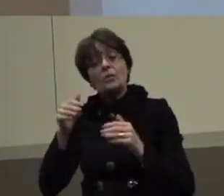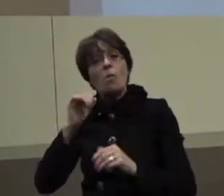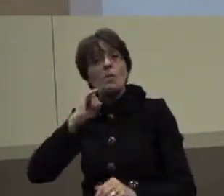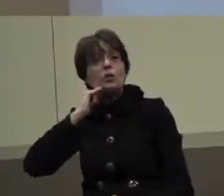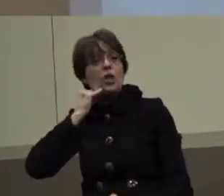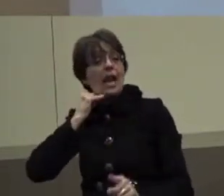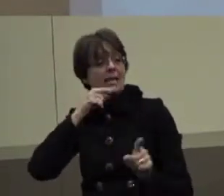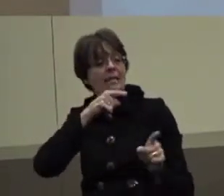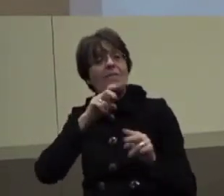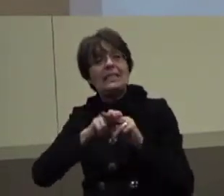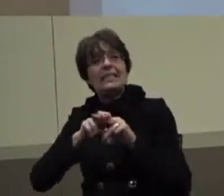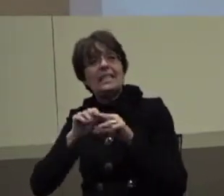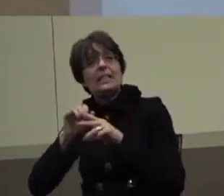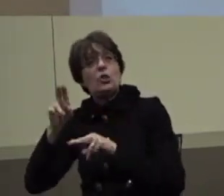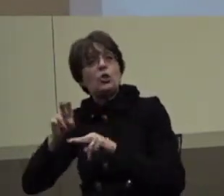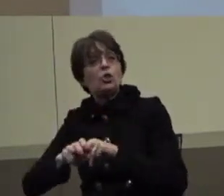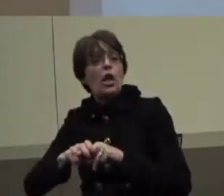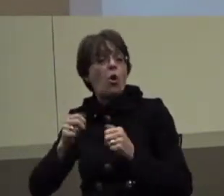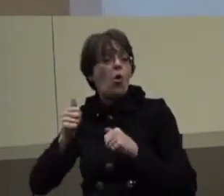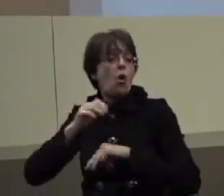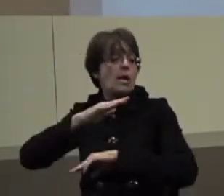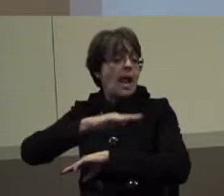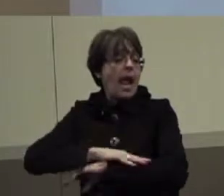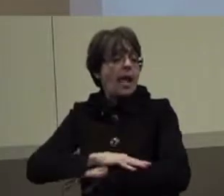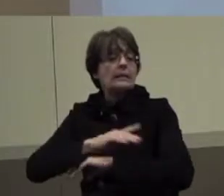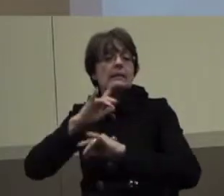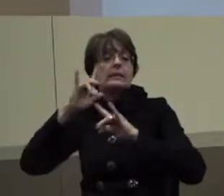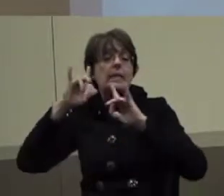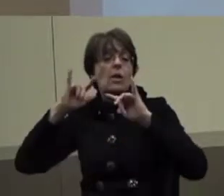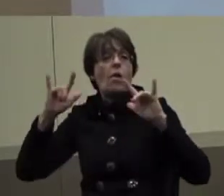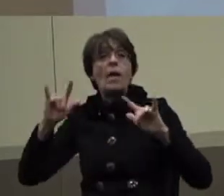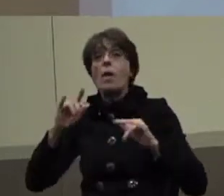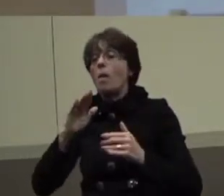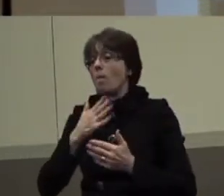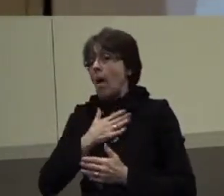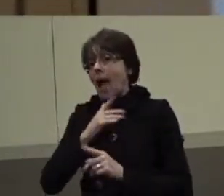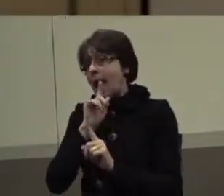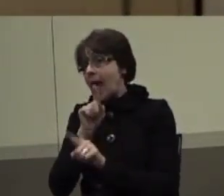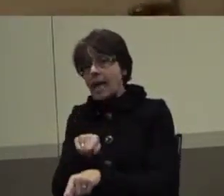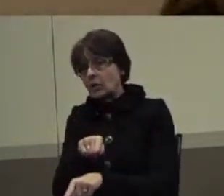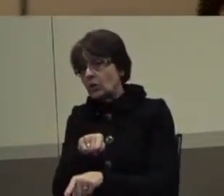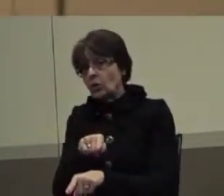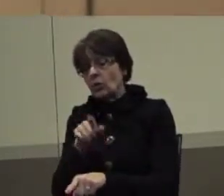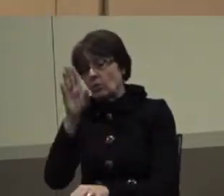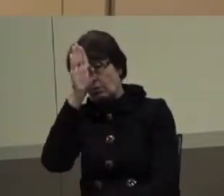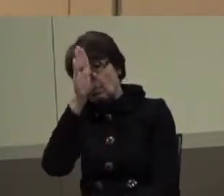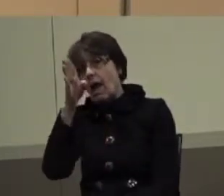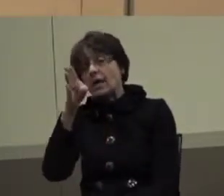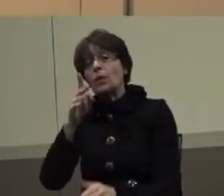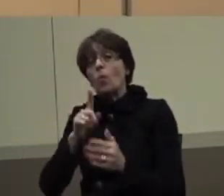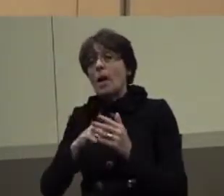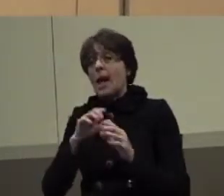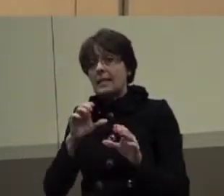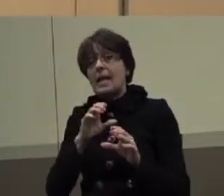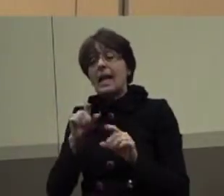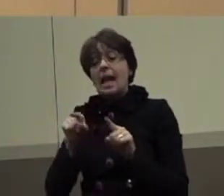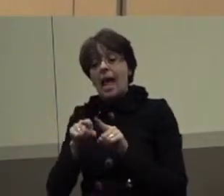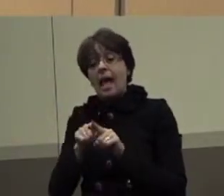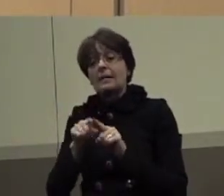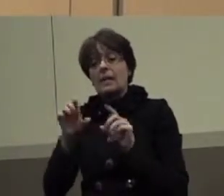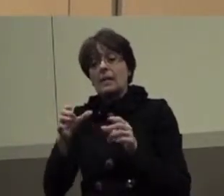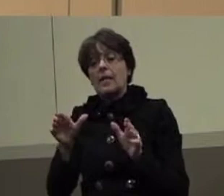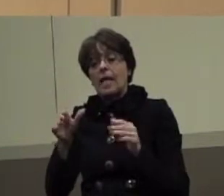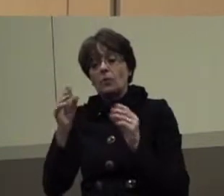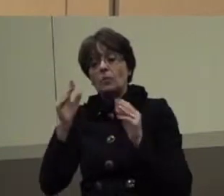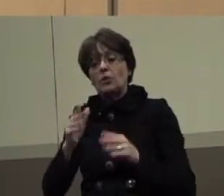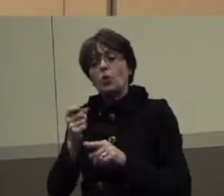kid gets to sit in your chair or sit in your desk or all that? And here's my answer, and this is honest to goodness what I did as a classroom teacher.